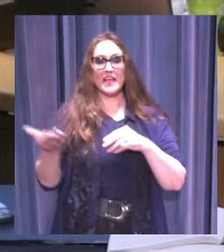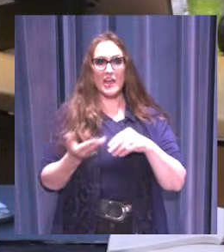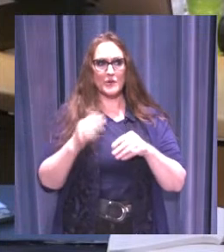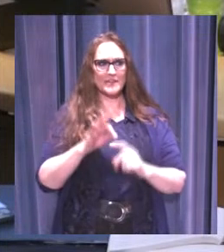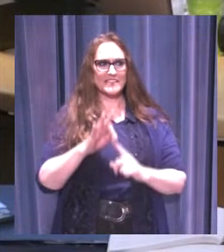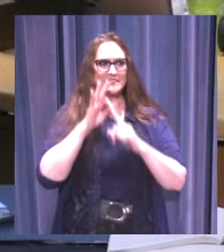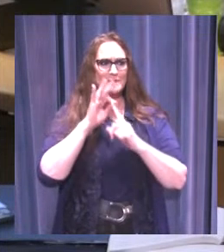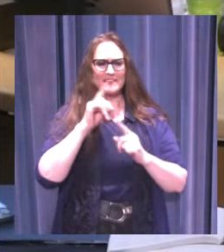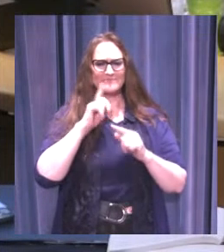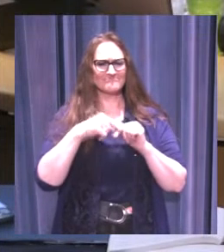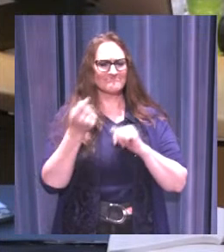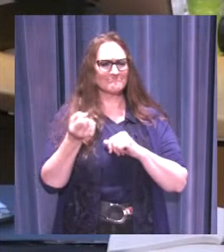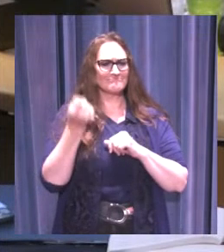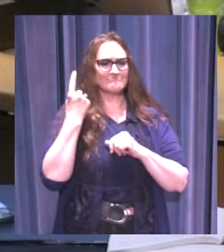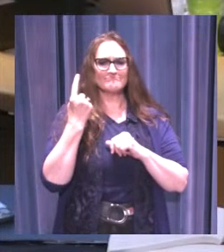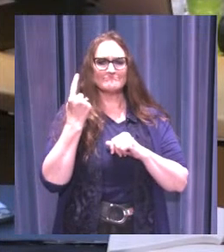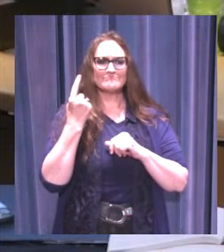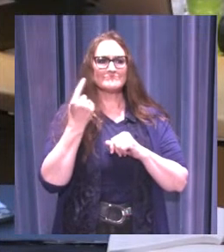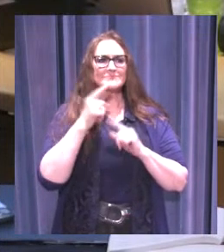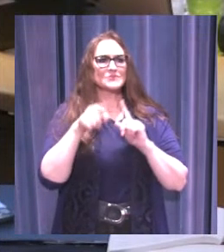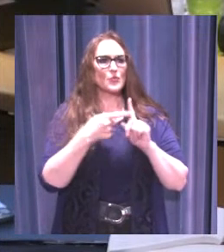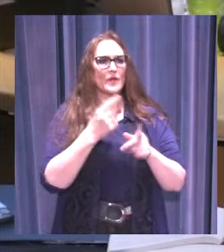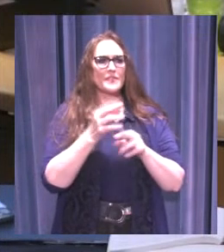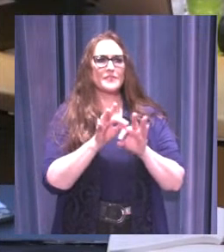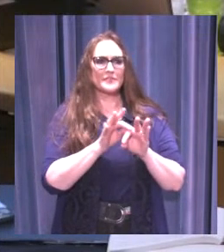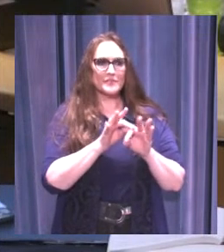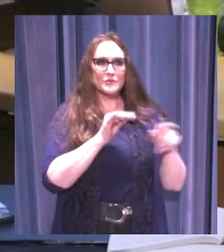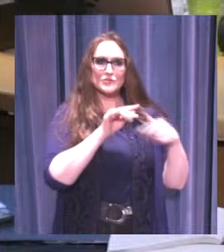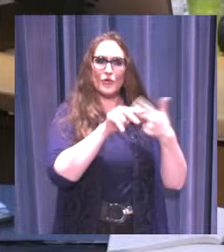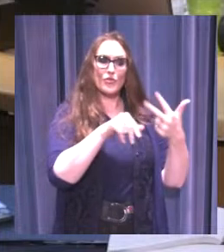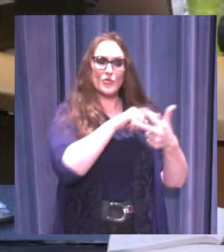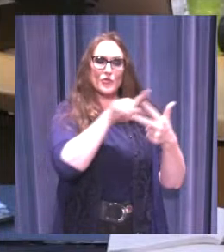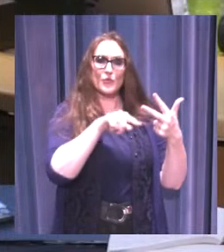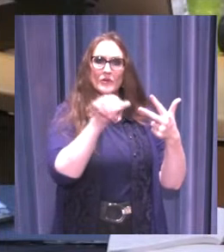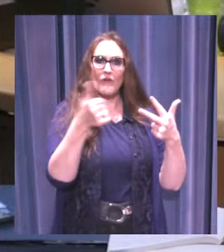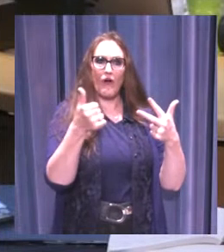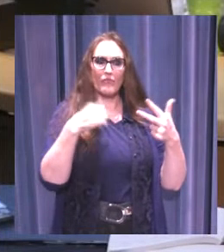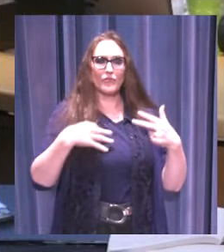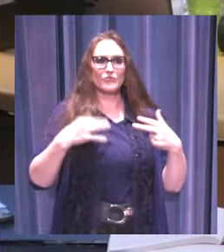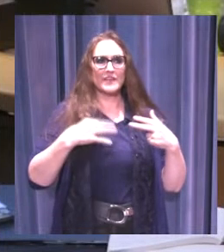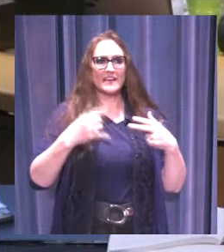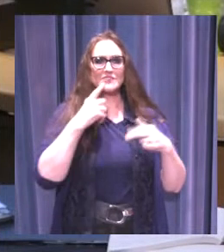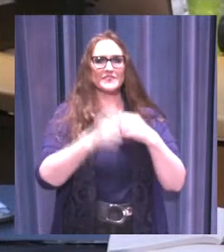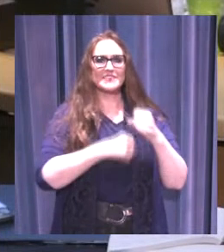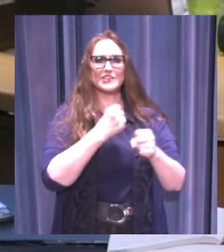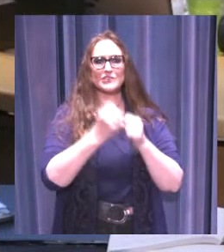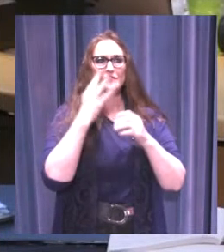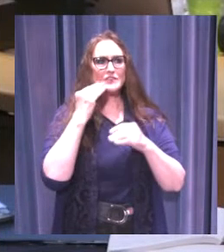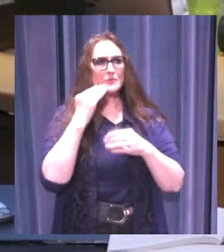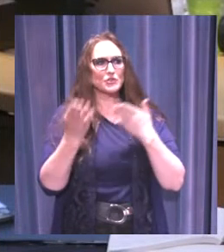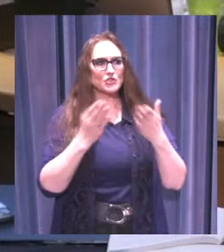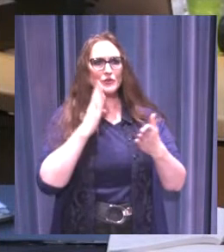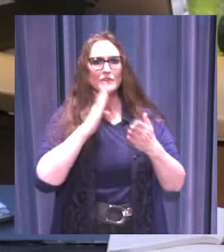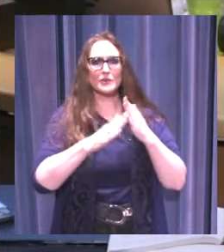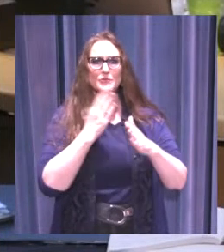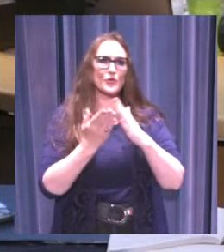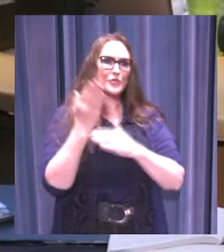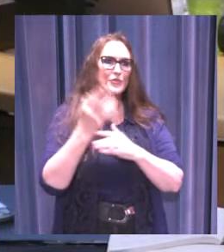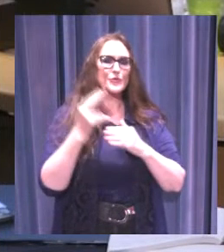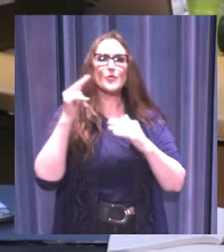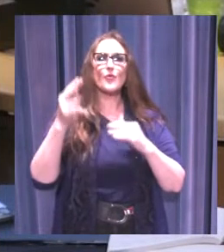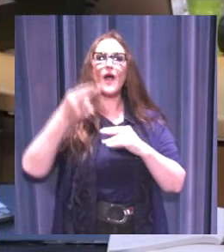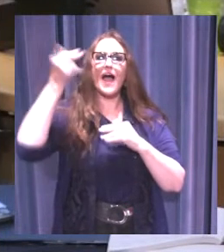especially incomprehensible when there were 3 other candidates with years of experience serving their communities through higher education, and